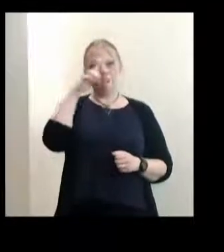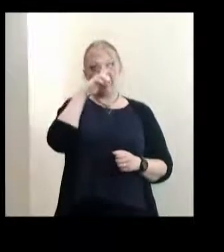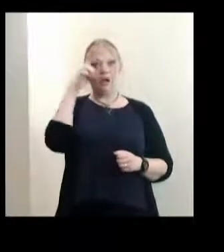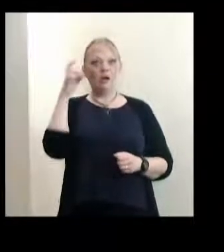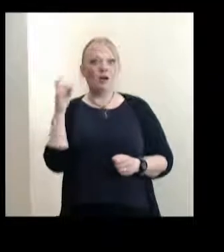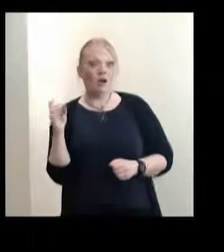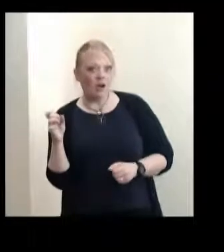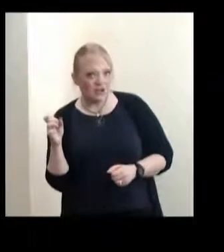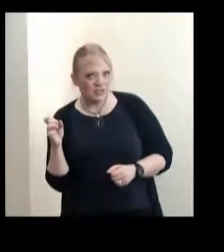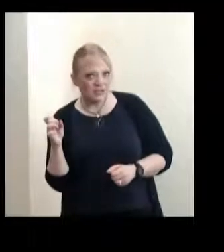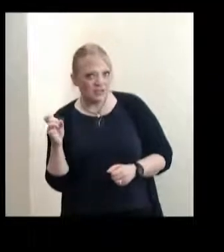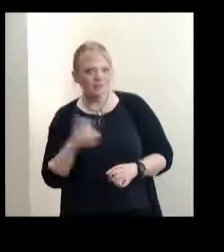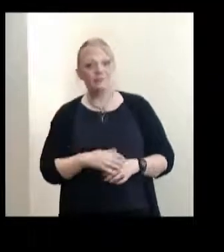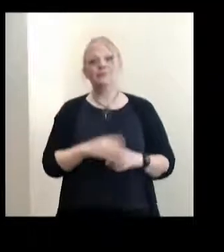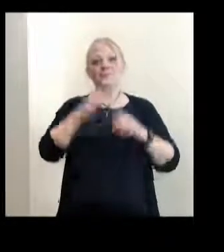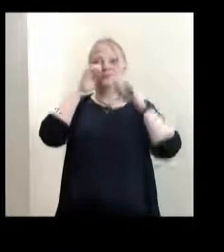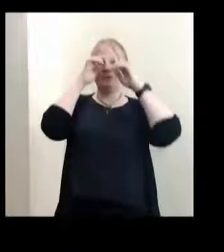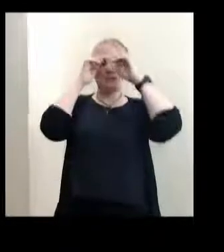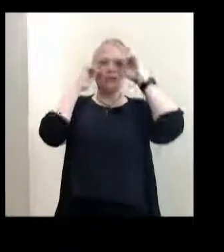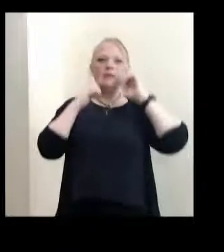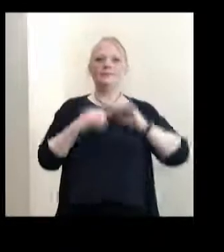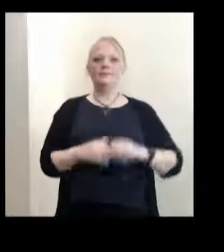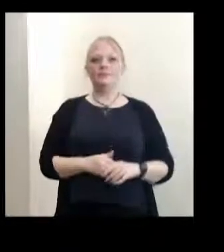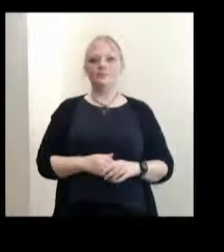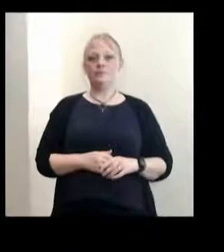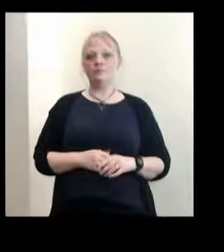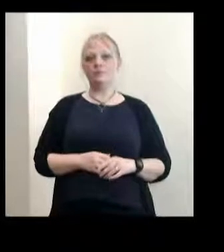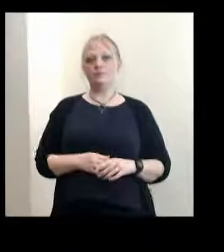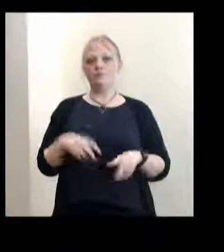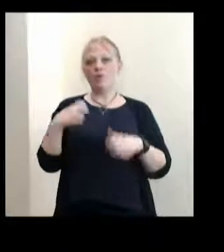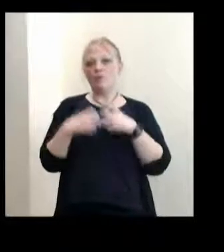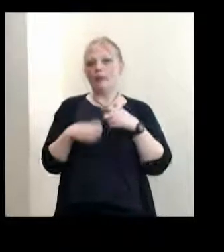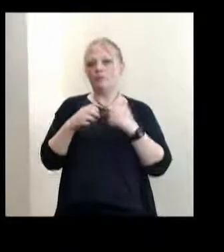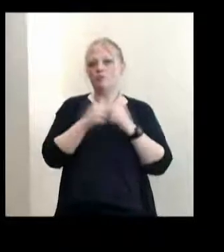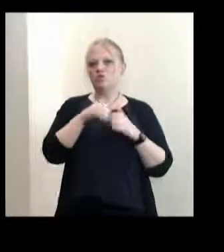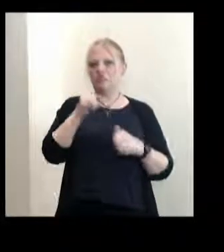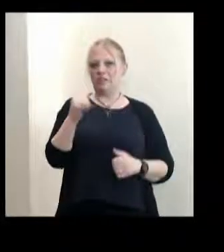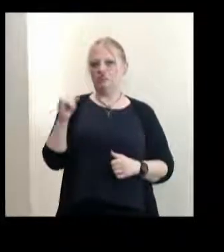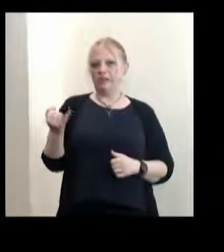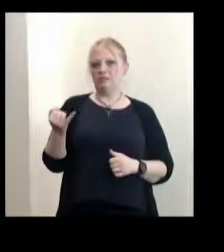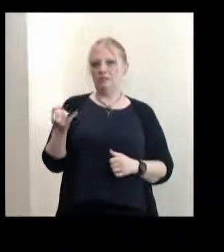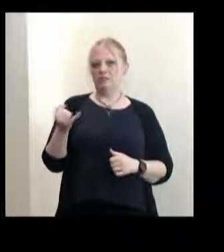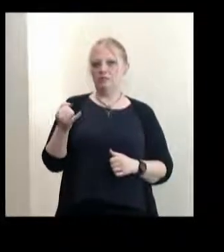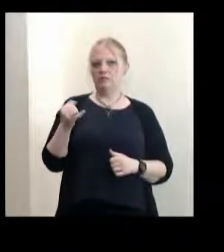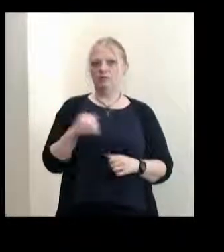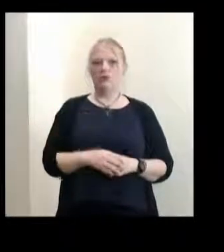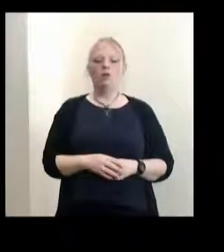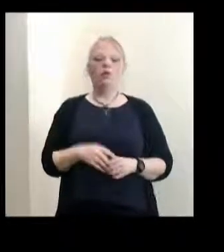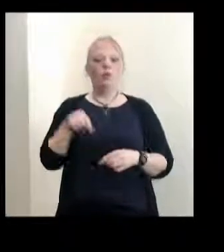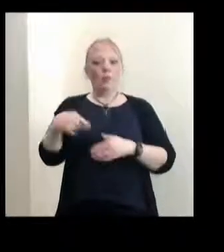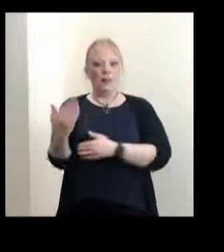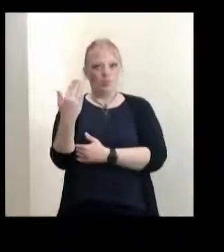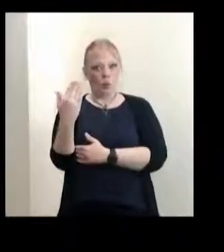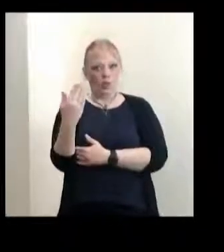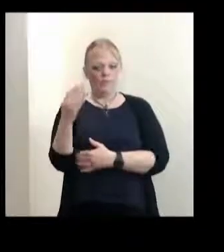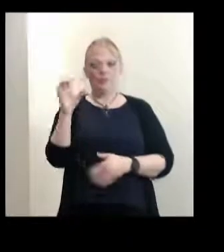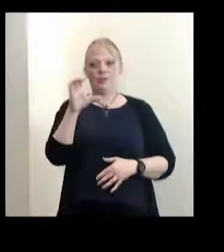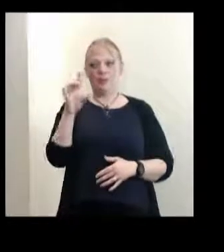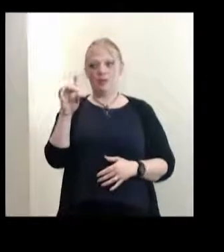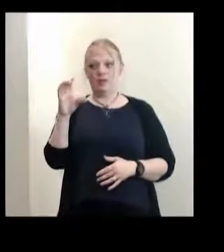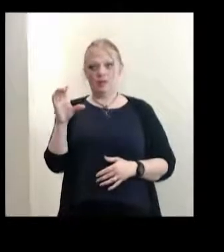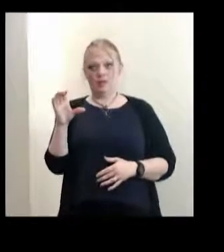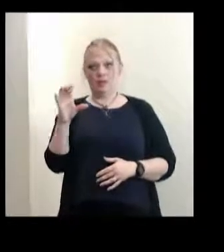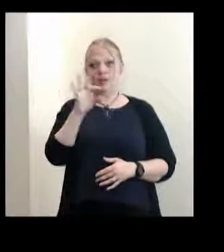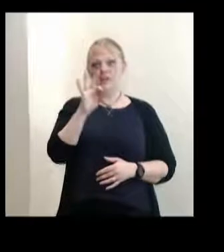because there has been a problem with Johnson & Johnson. So this morning, the CDC and the